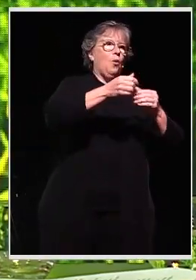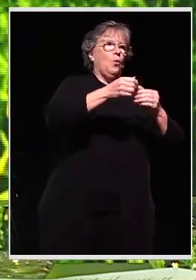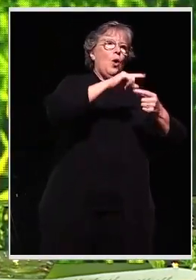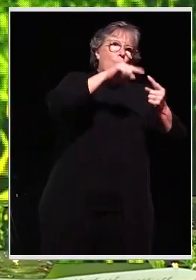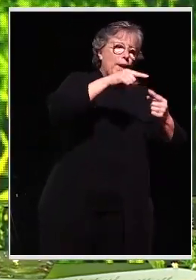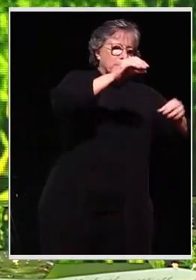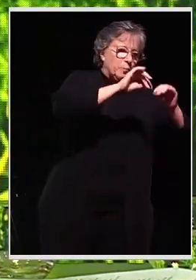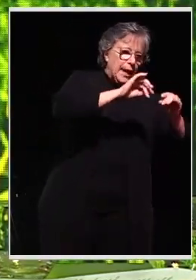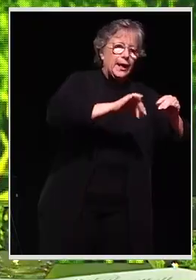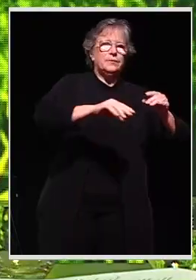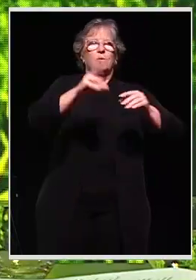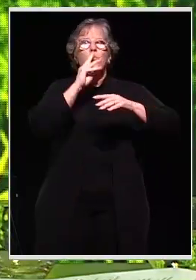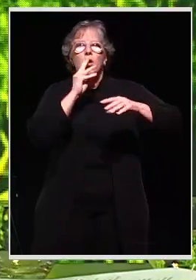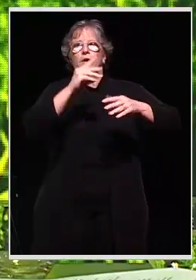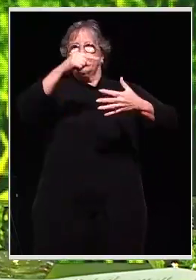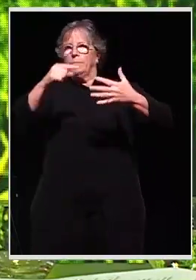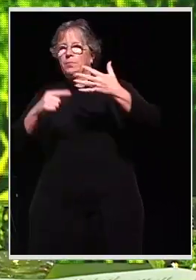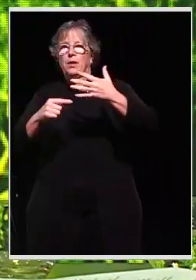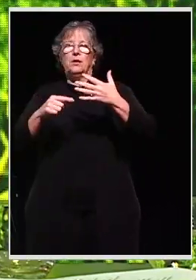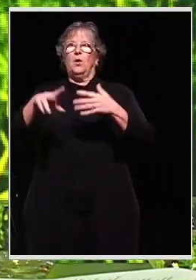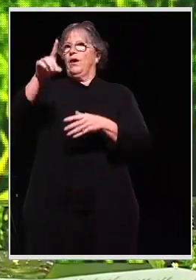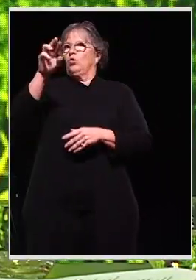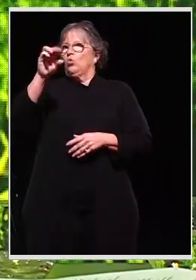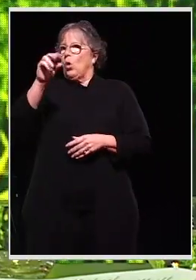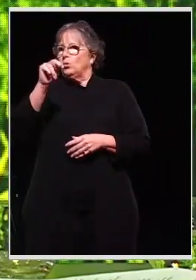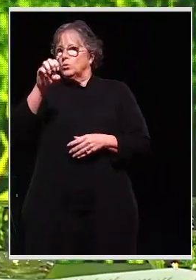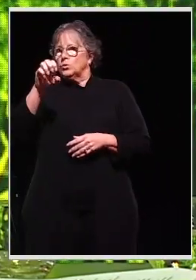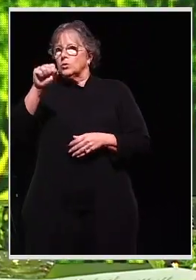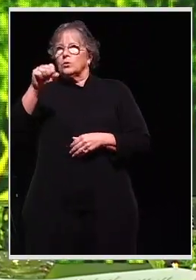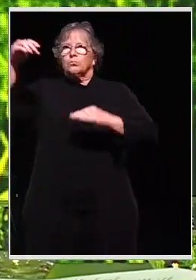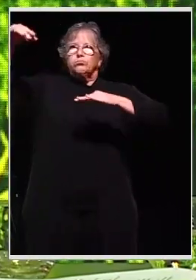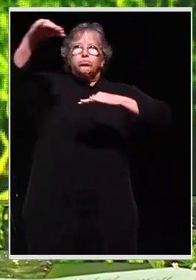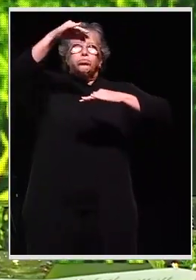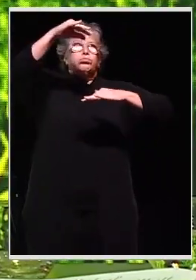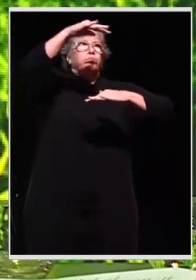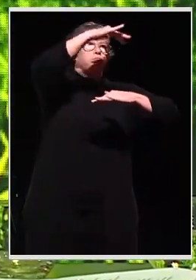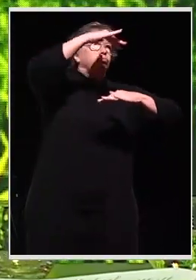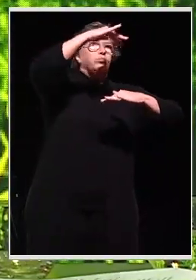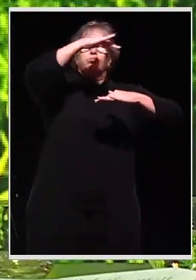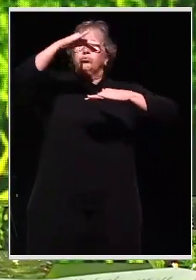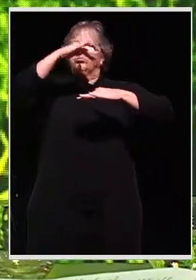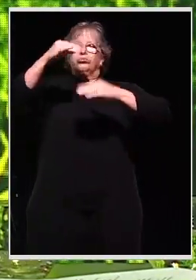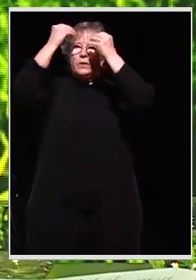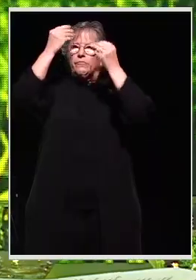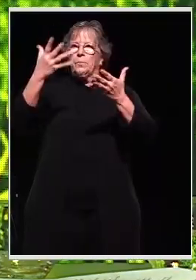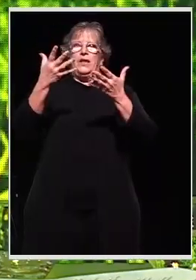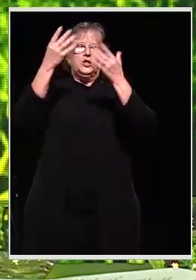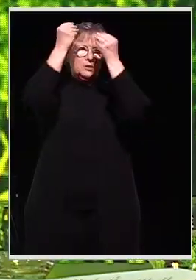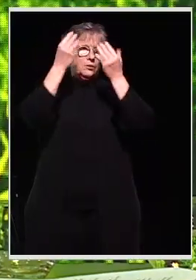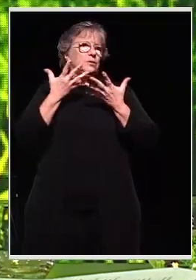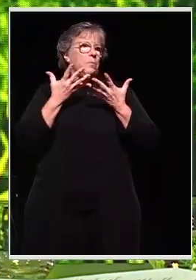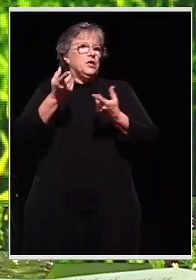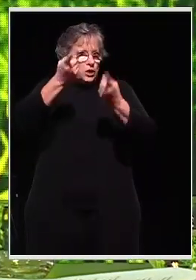You know, there's drones and all sorts of information being brought into the environment right now. Robots,